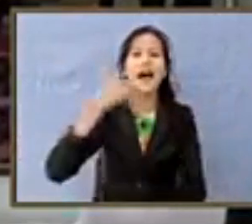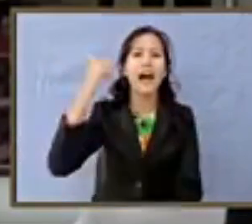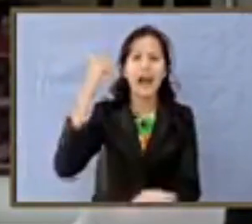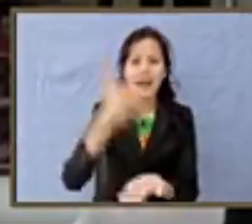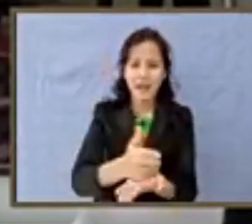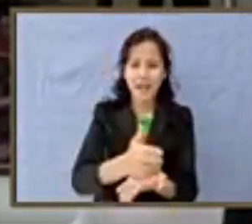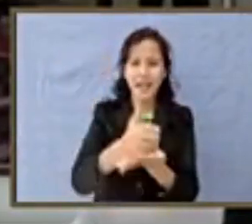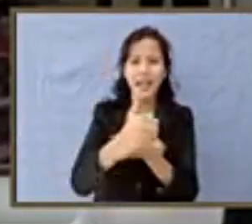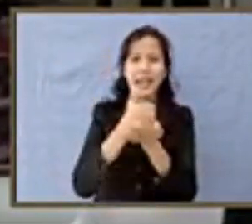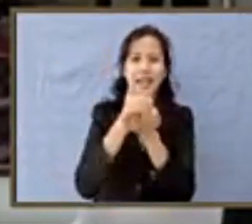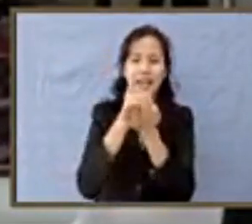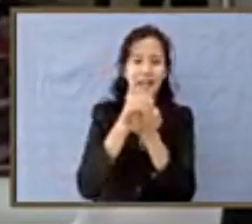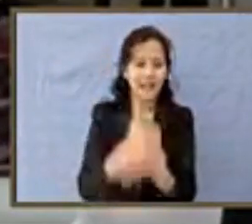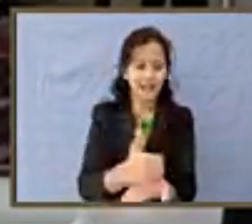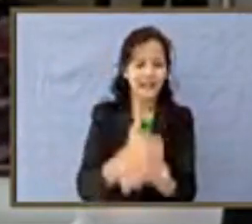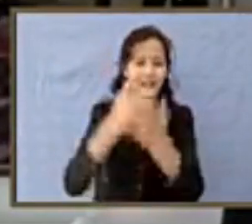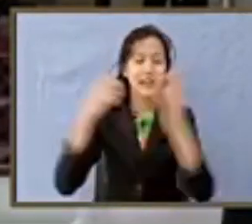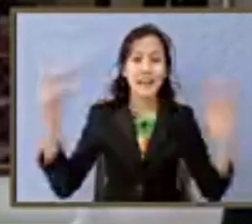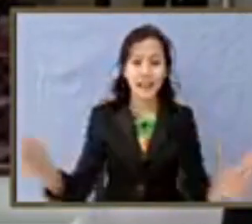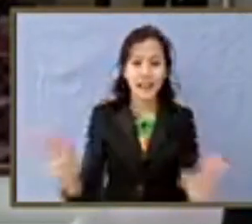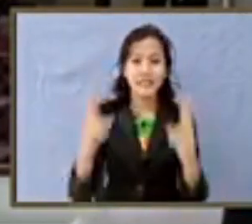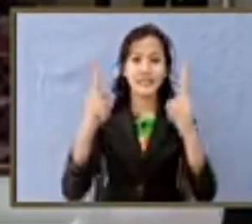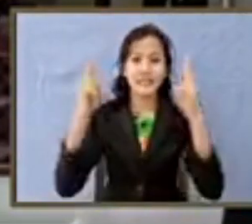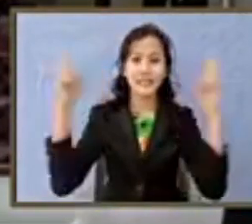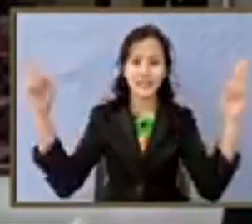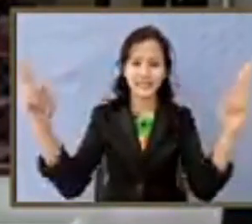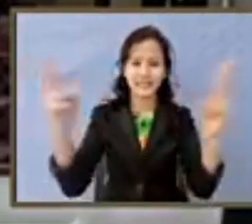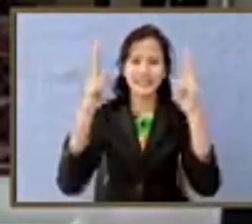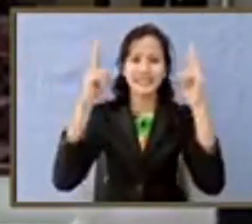hallelujah, amen,